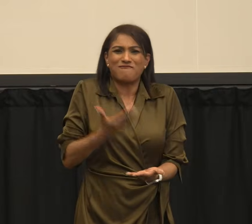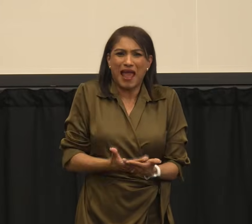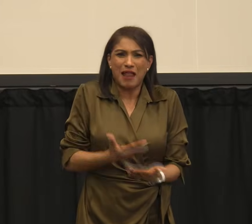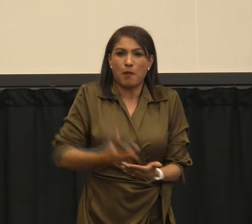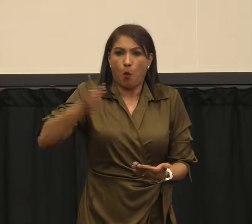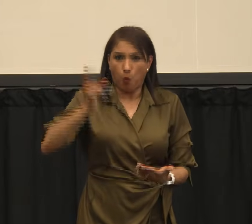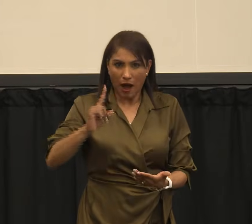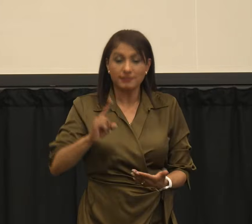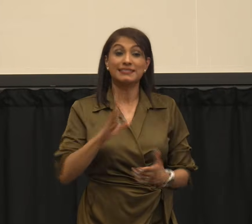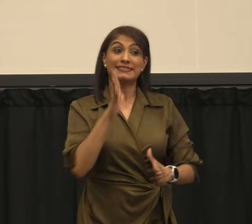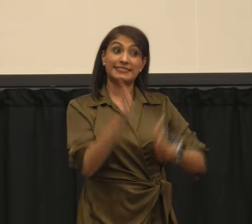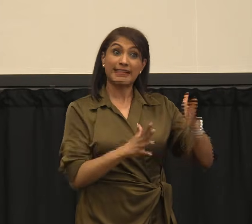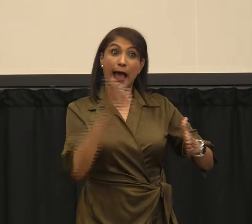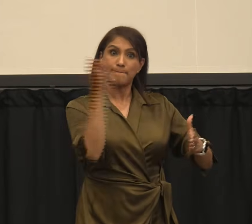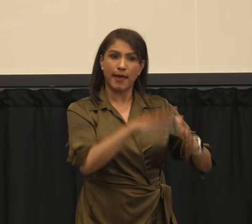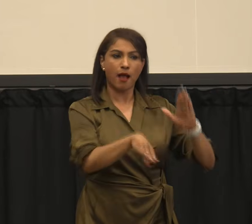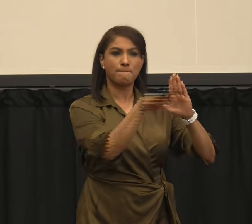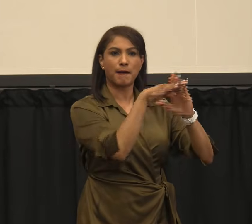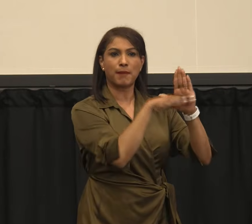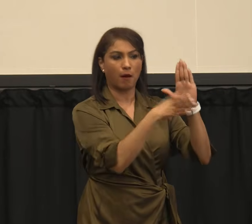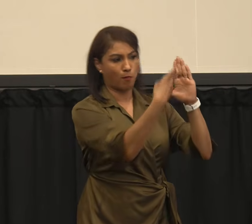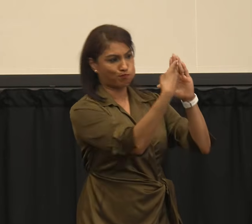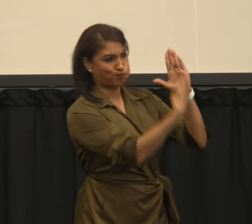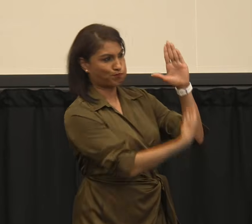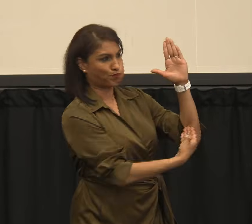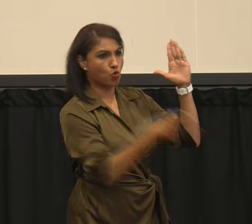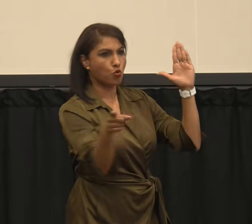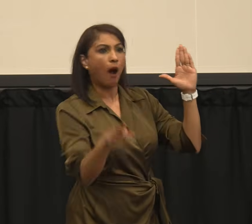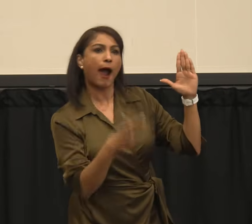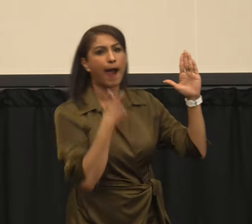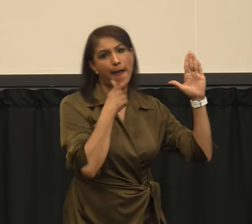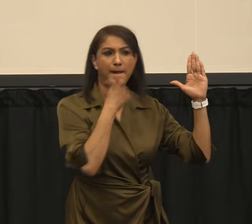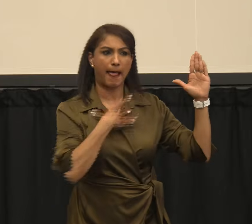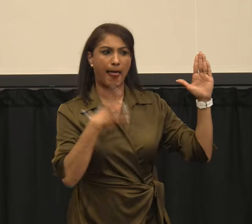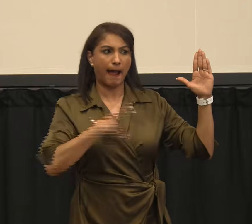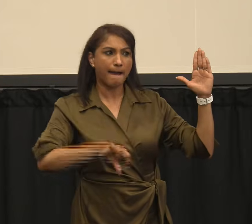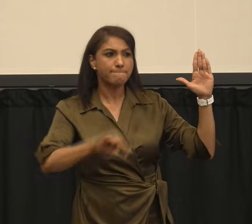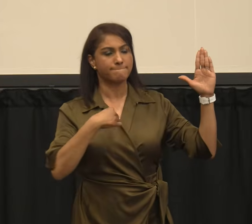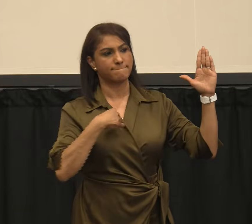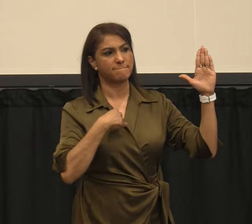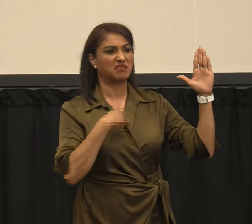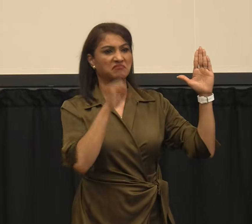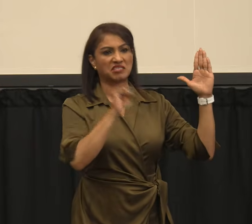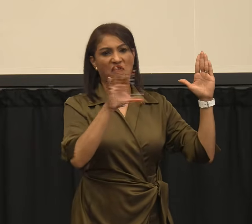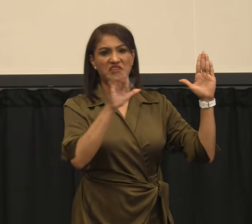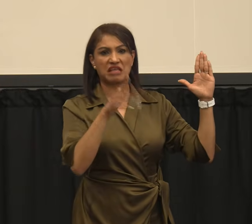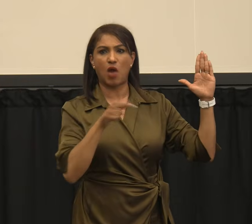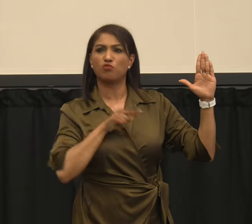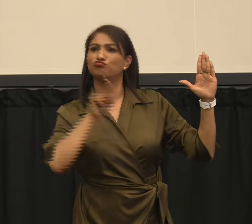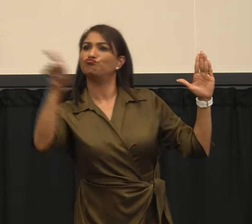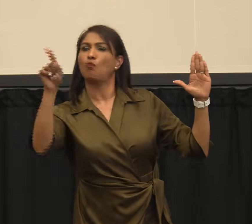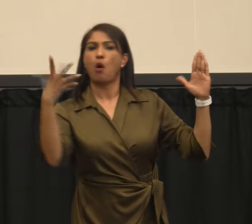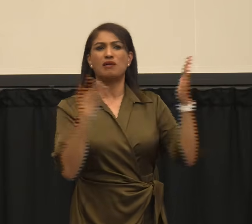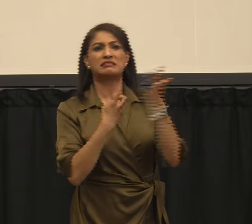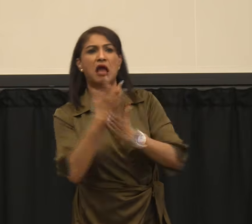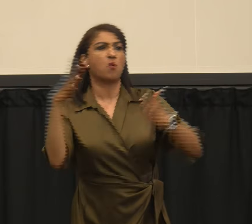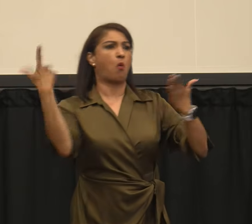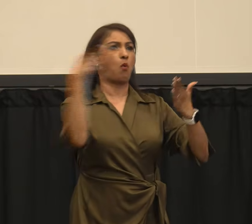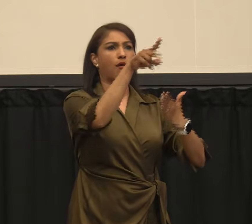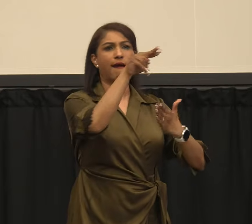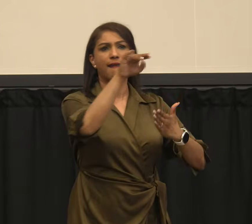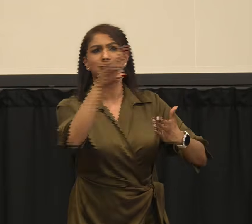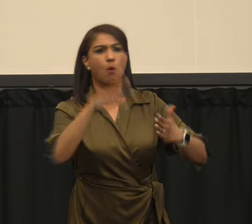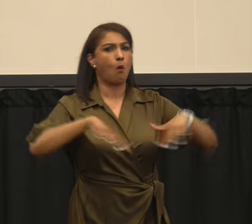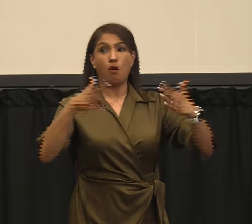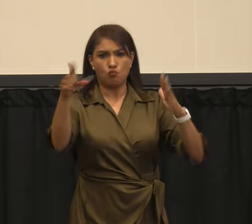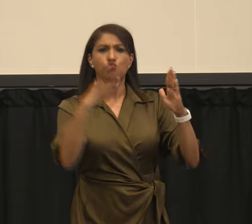resources. They have just noted that these are the resources that they've developed, that they are available. So the bank is not there for you